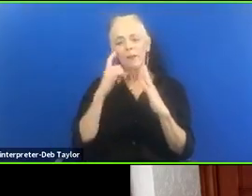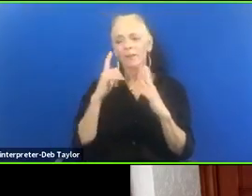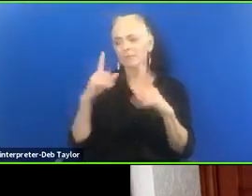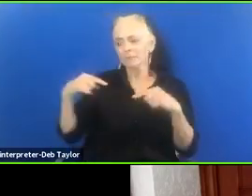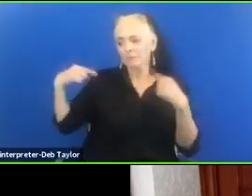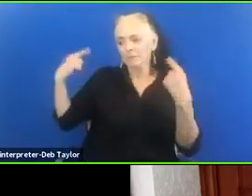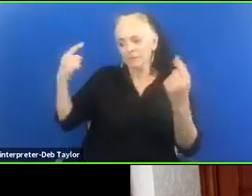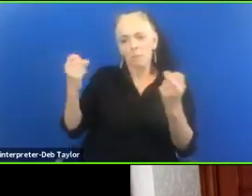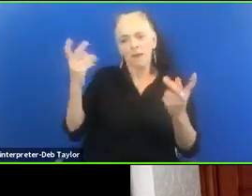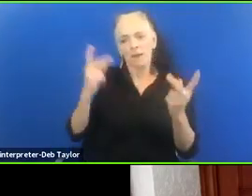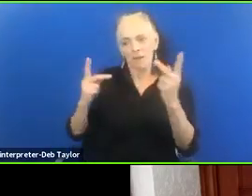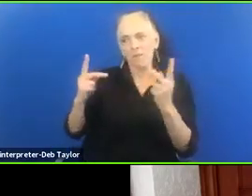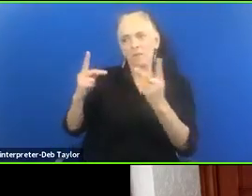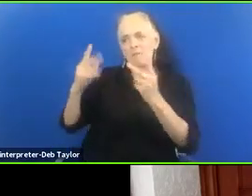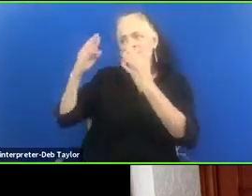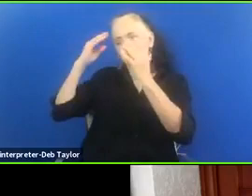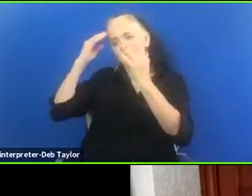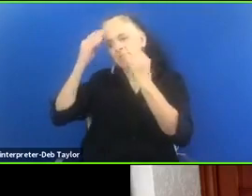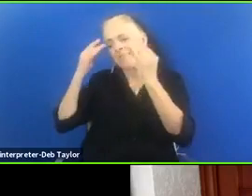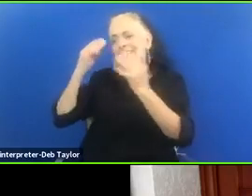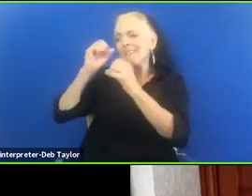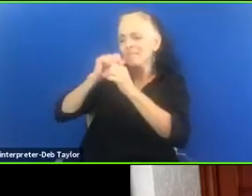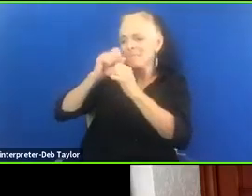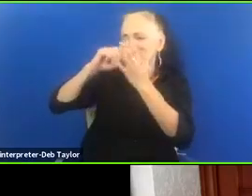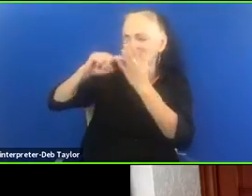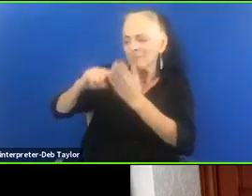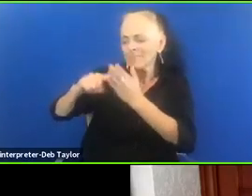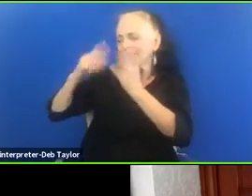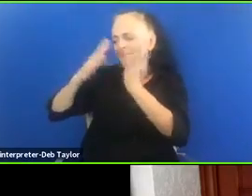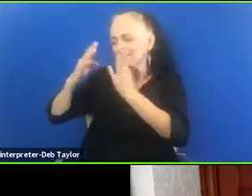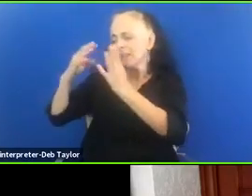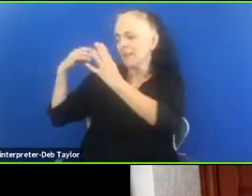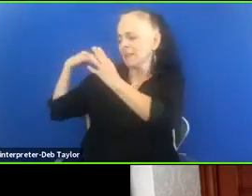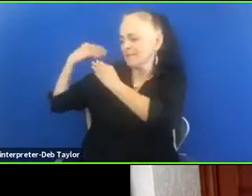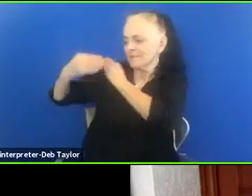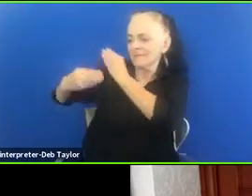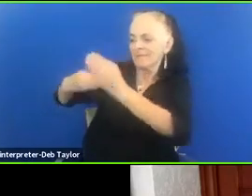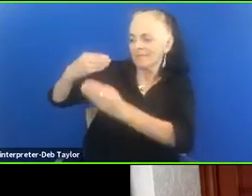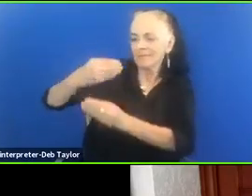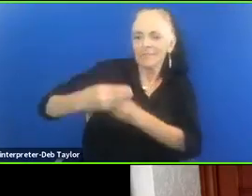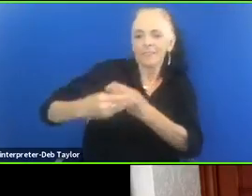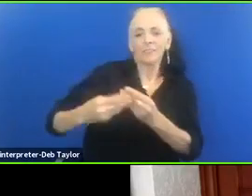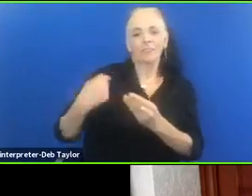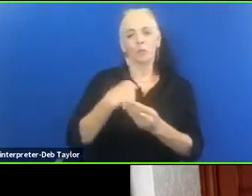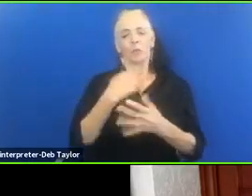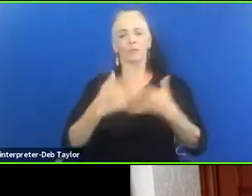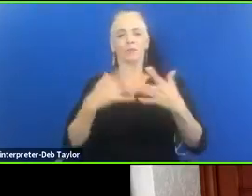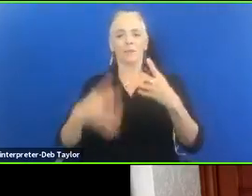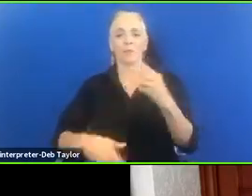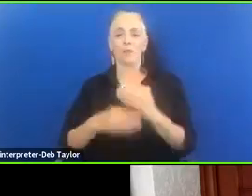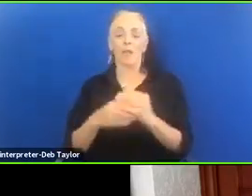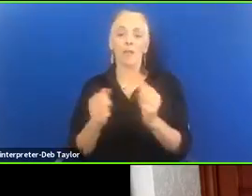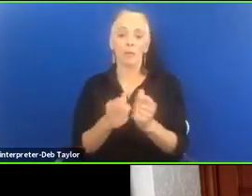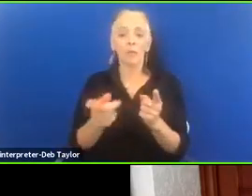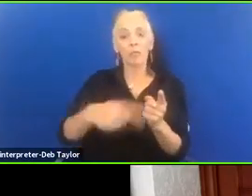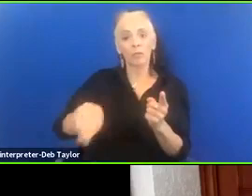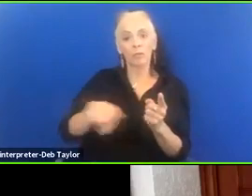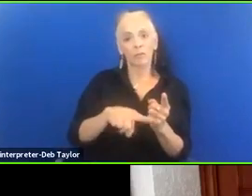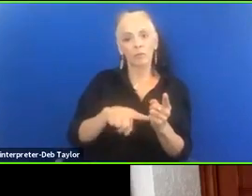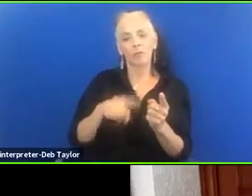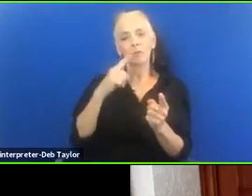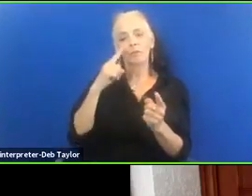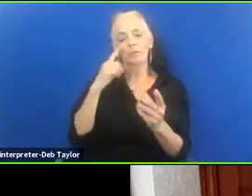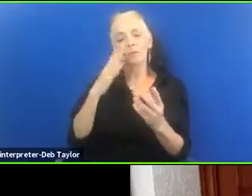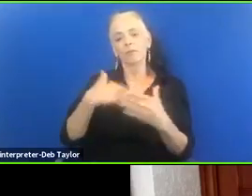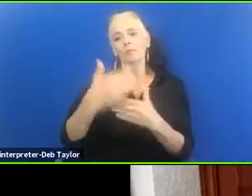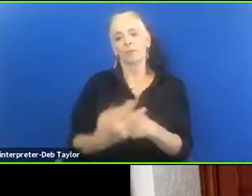work, and we're excited to add to it and collectively move through with you all over the next 4